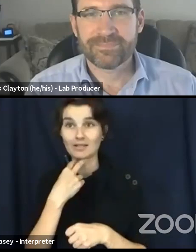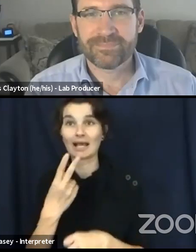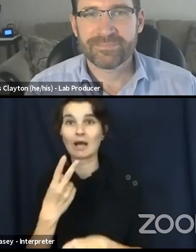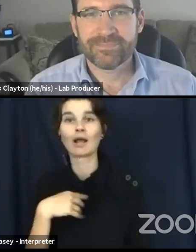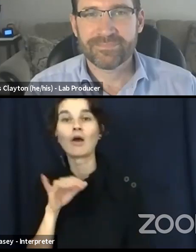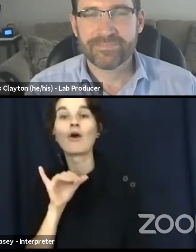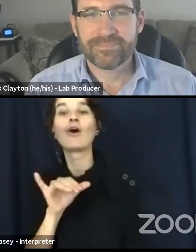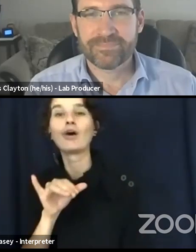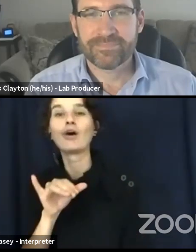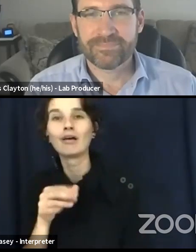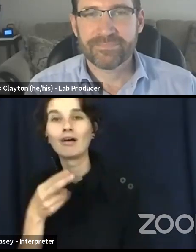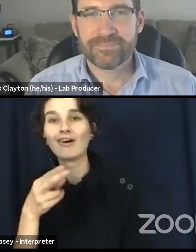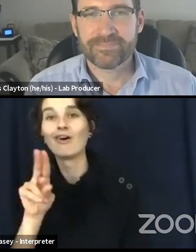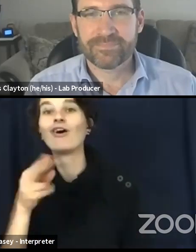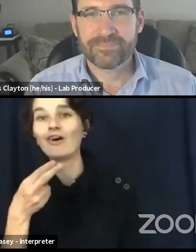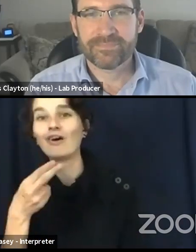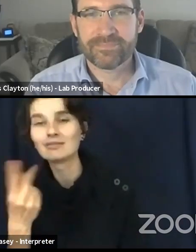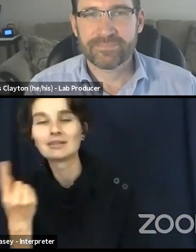that could